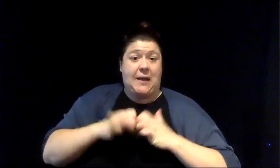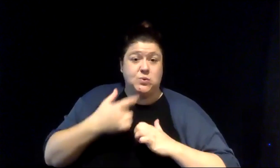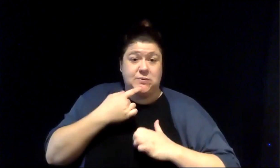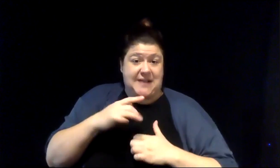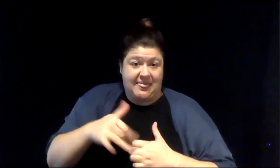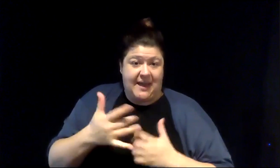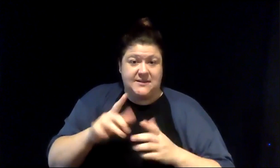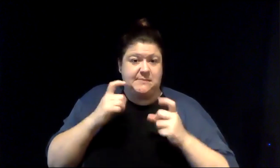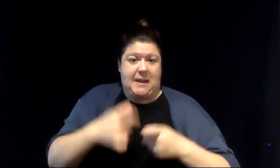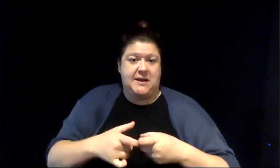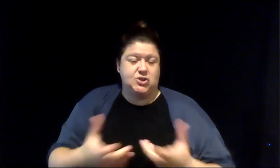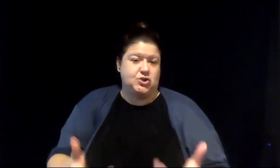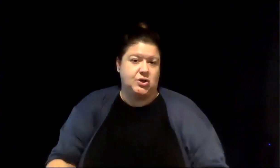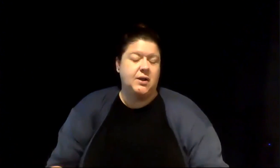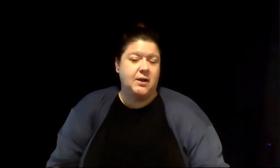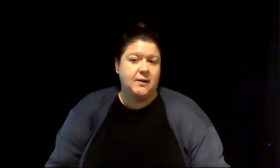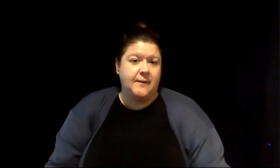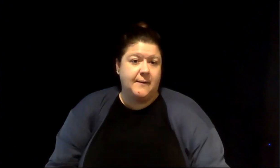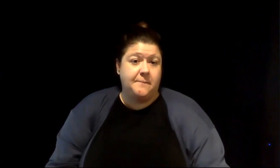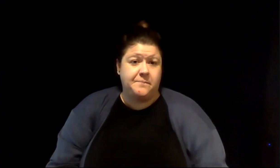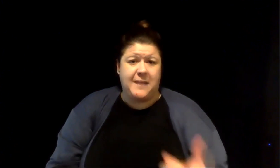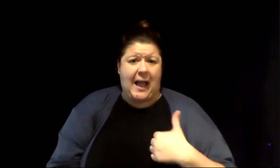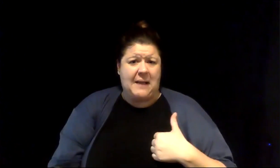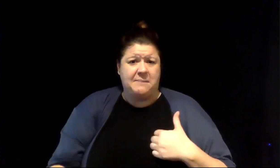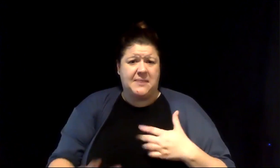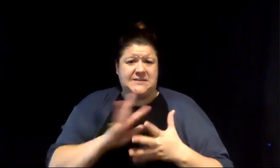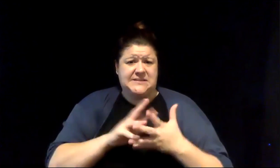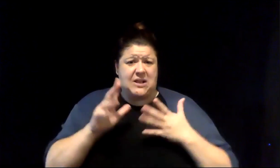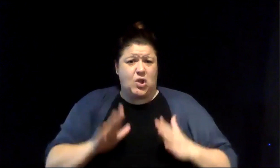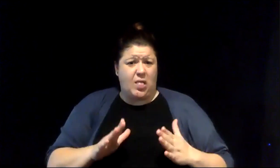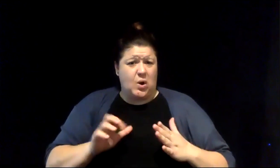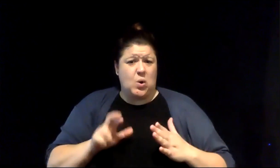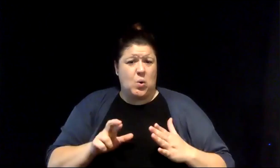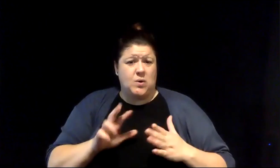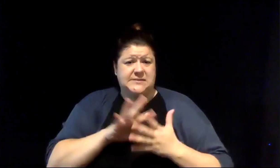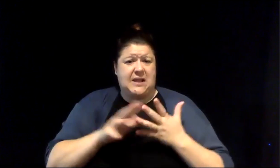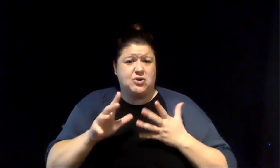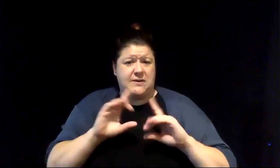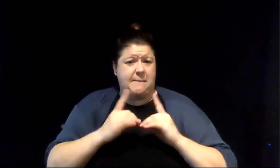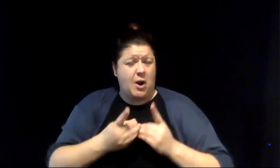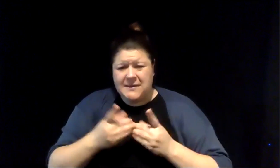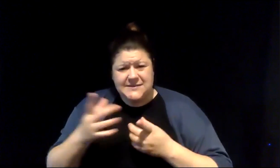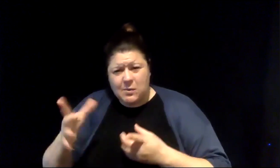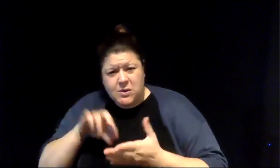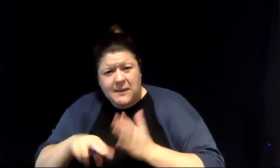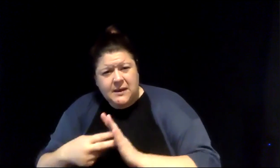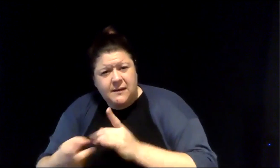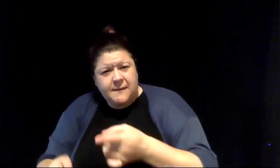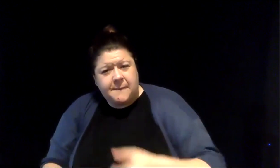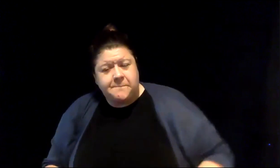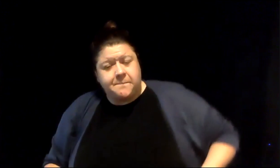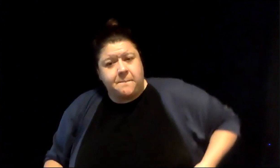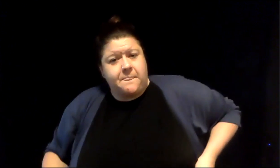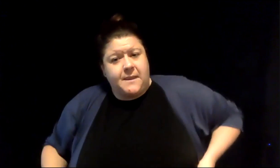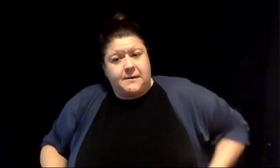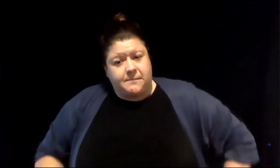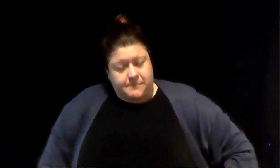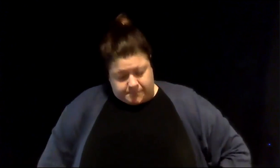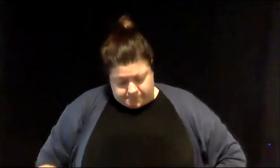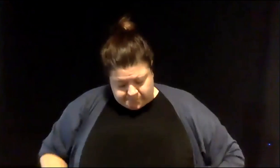How would you say, I'm the scheduler or I'm the scheduling department? Is that what, I don't understand your question. I